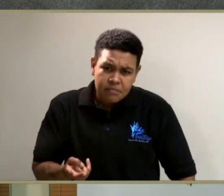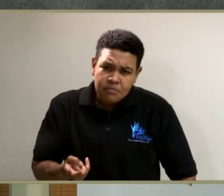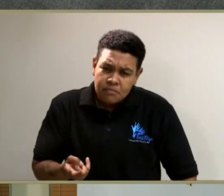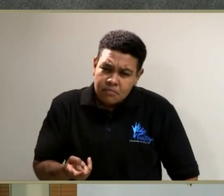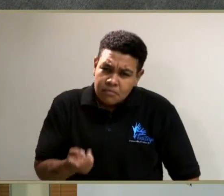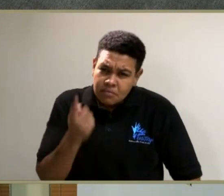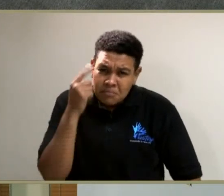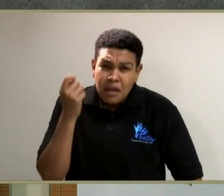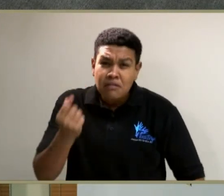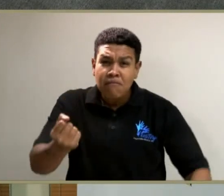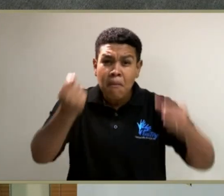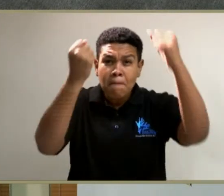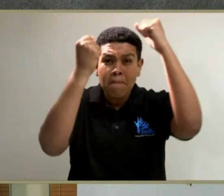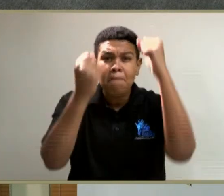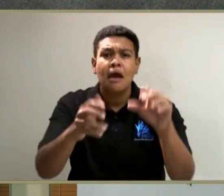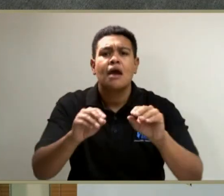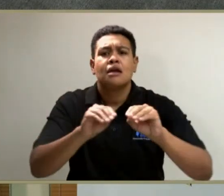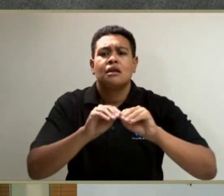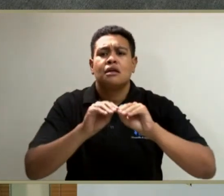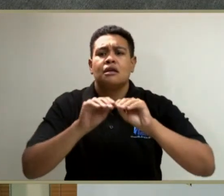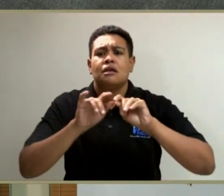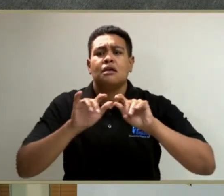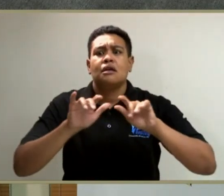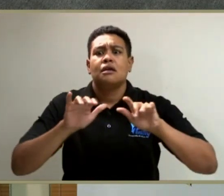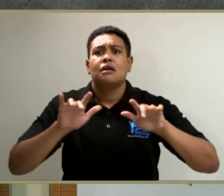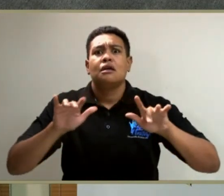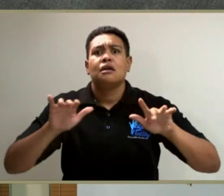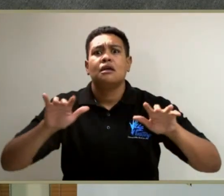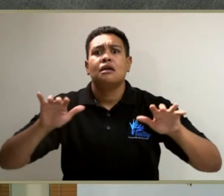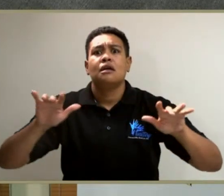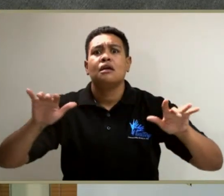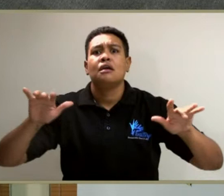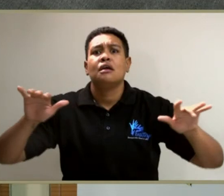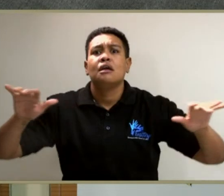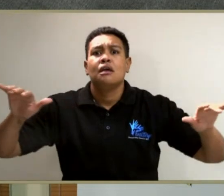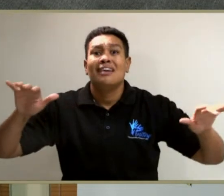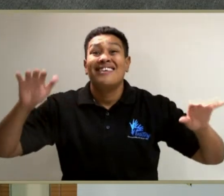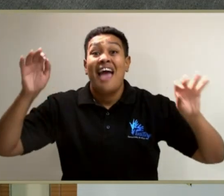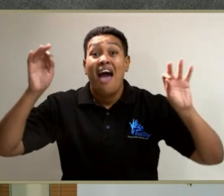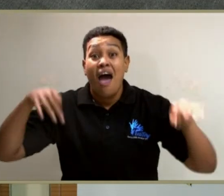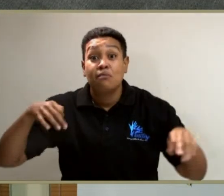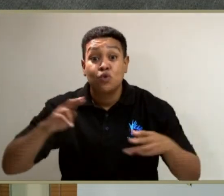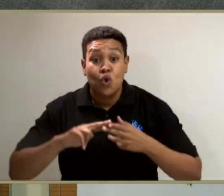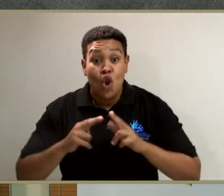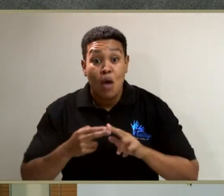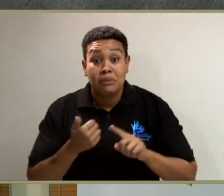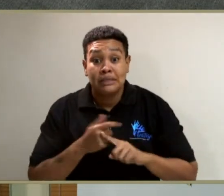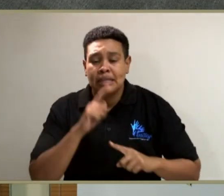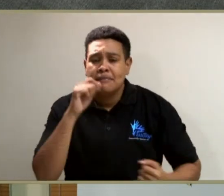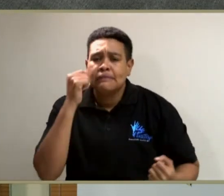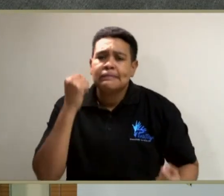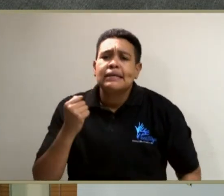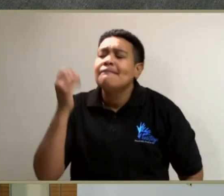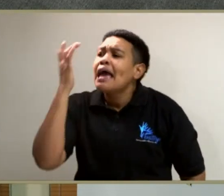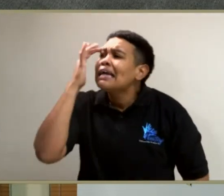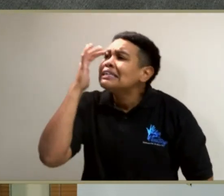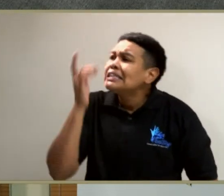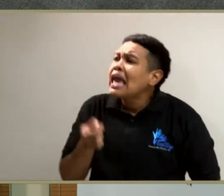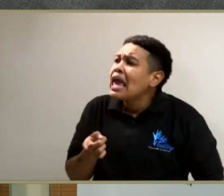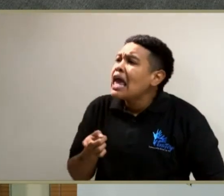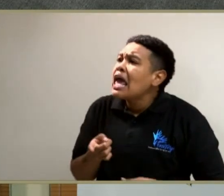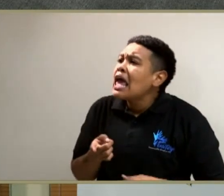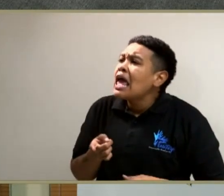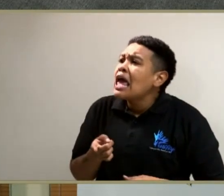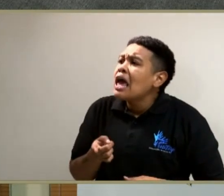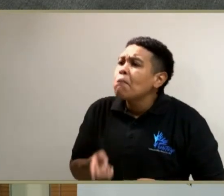large number of cases that we are seeing, the absolute numbers of severe illness is going to be